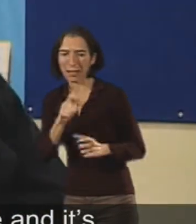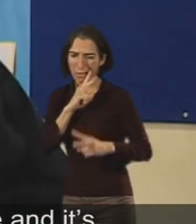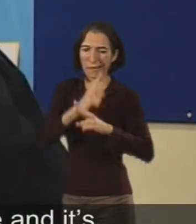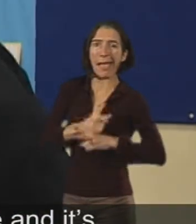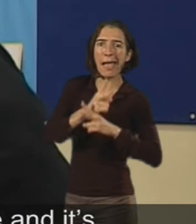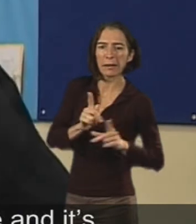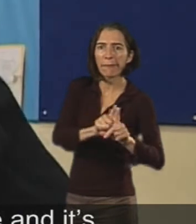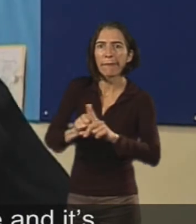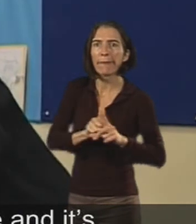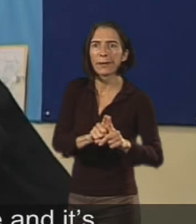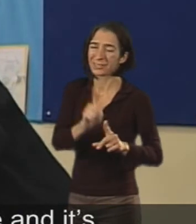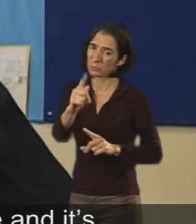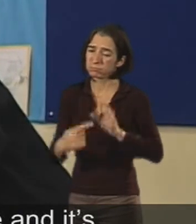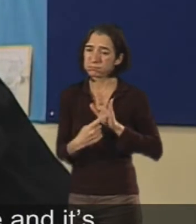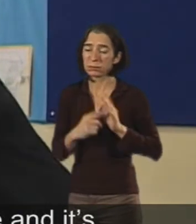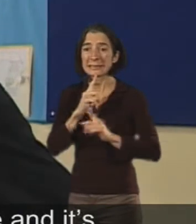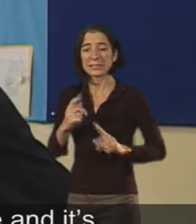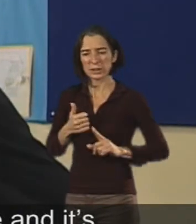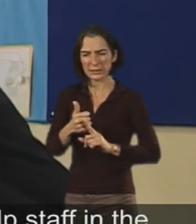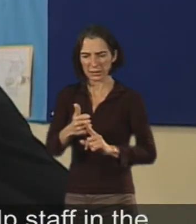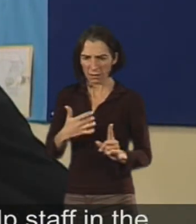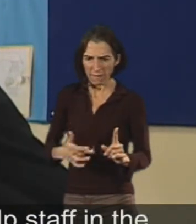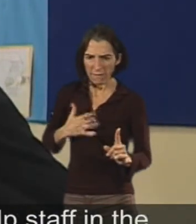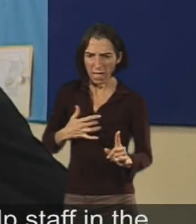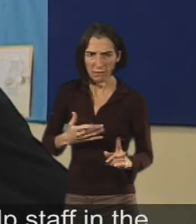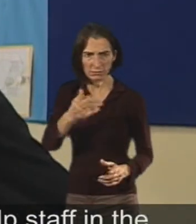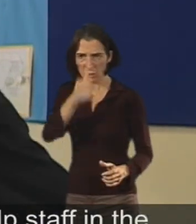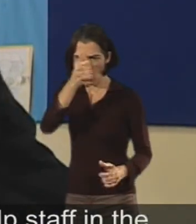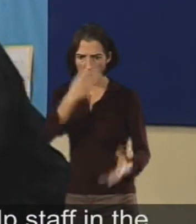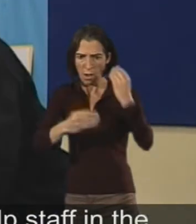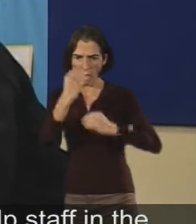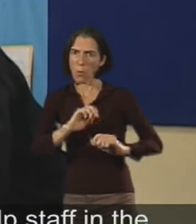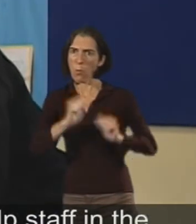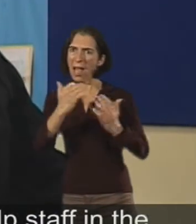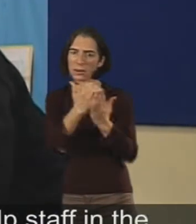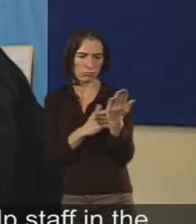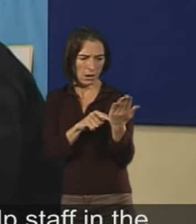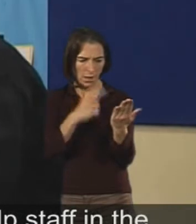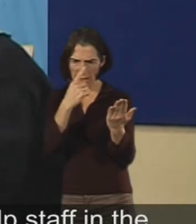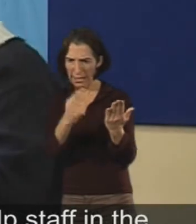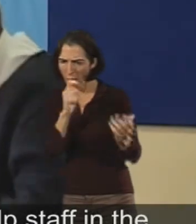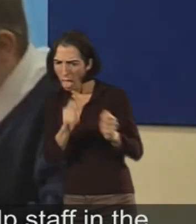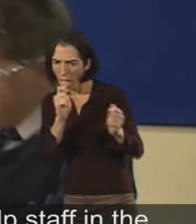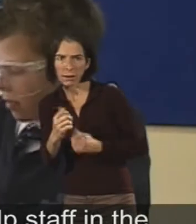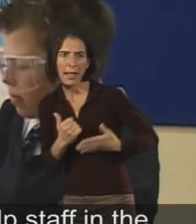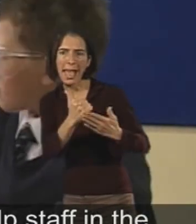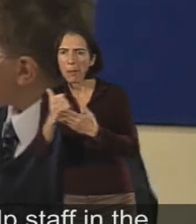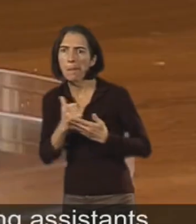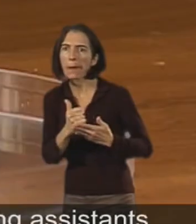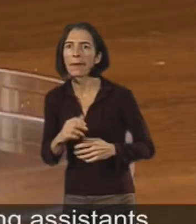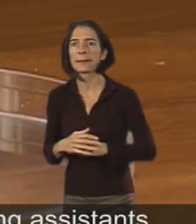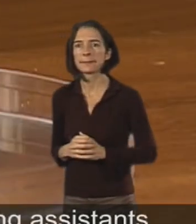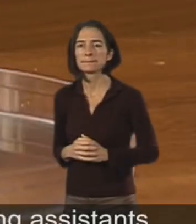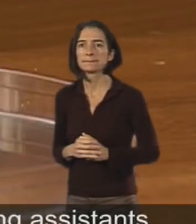it's essential that our teaching assistants really do know the curriculum and can help staff and the departments access it.